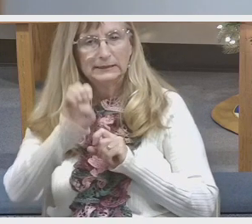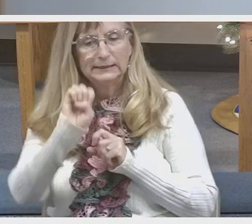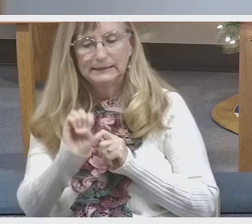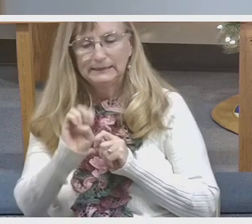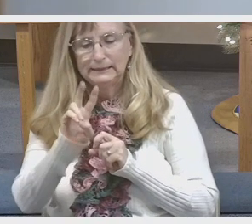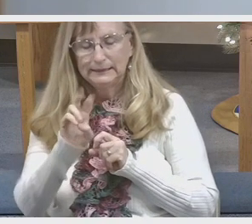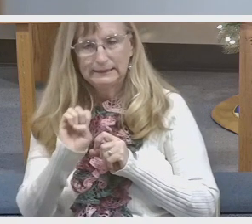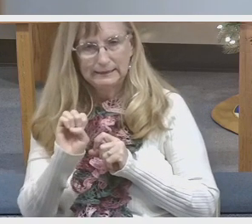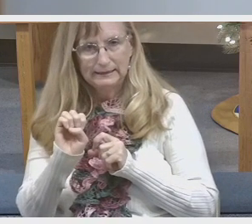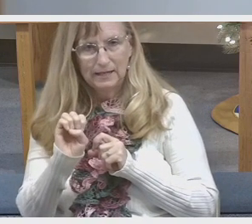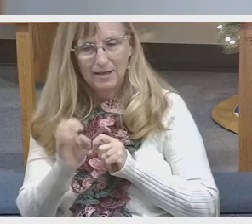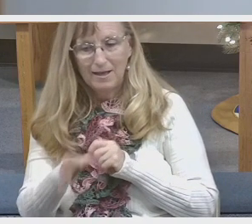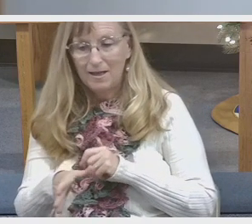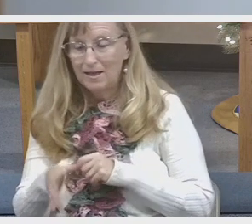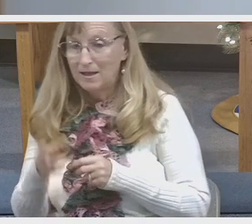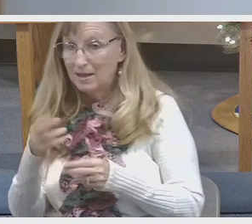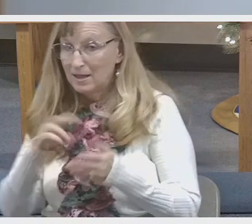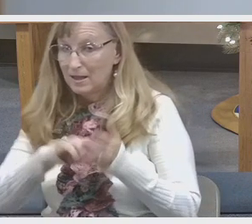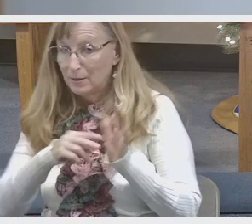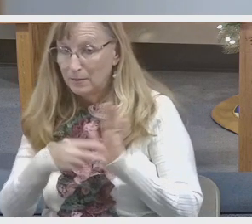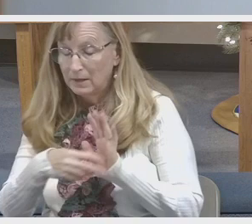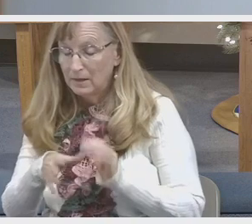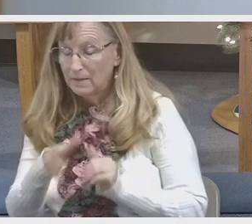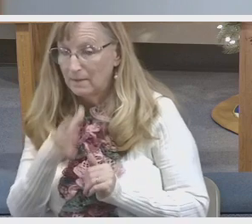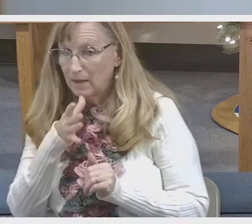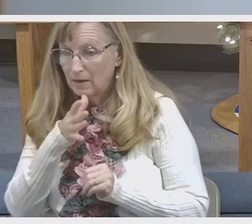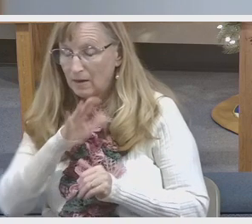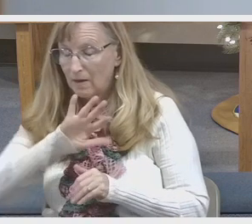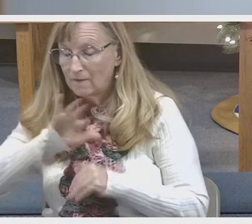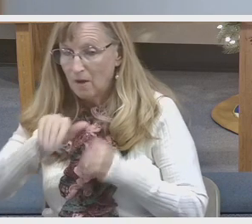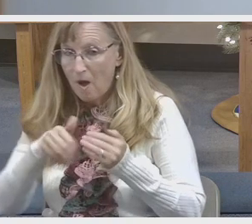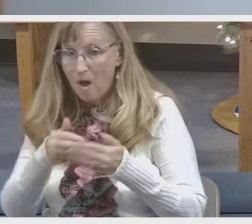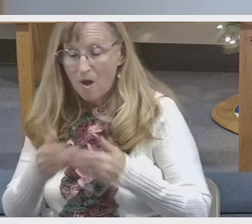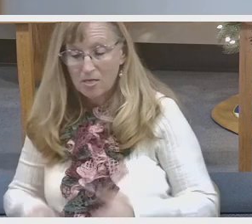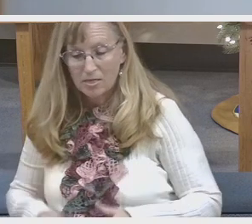mother of all the living.